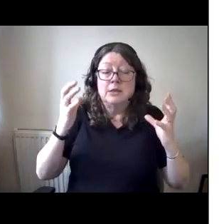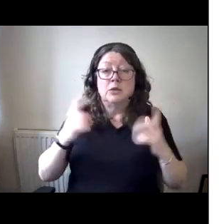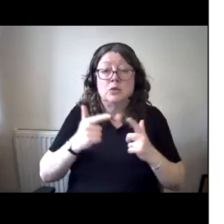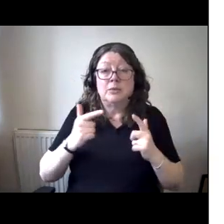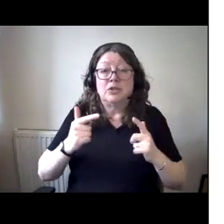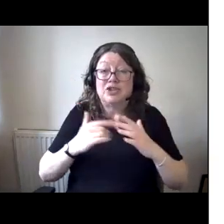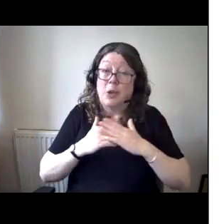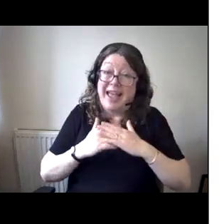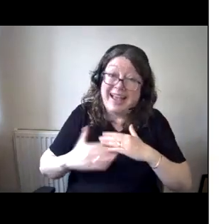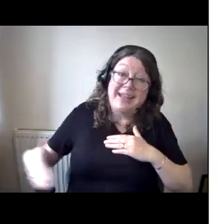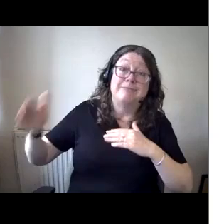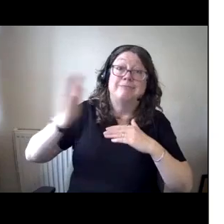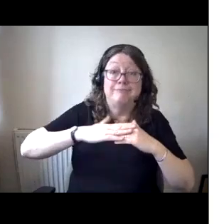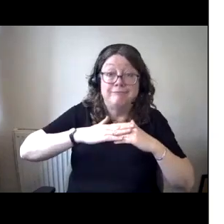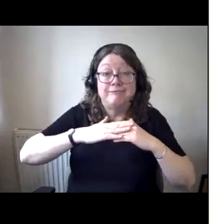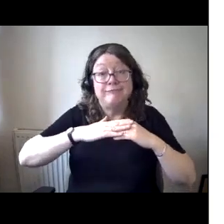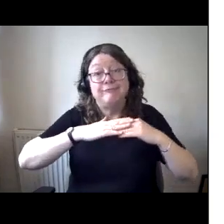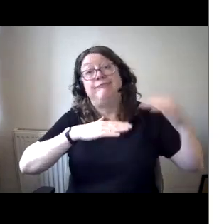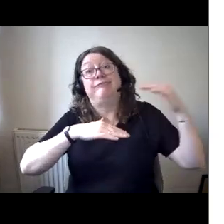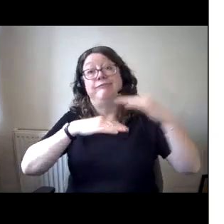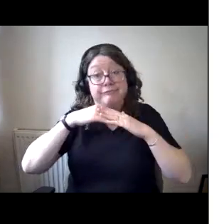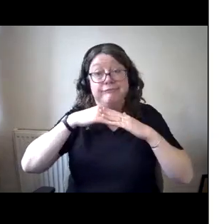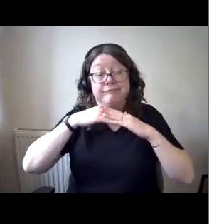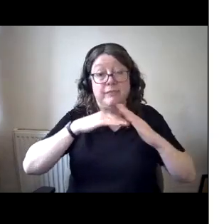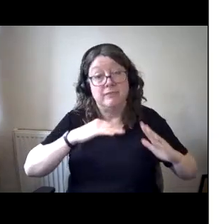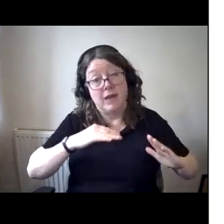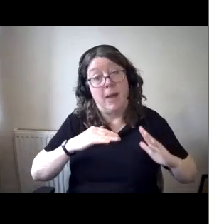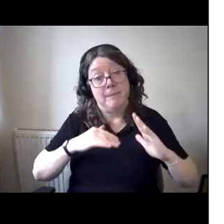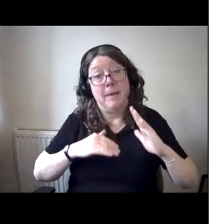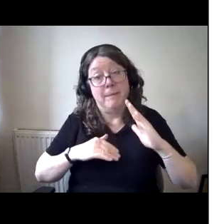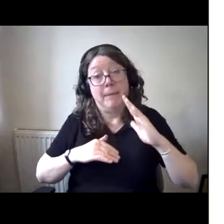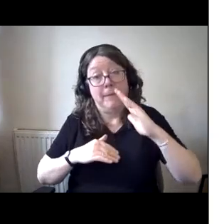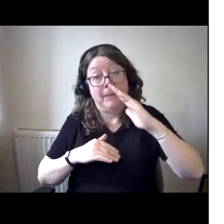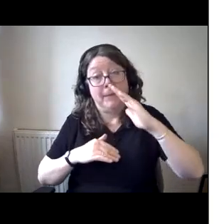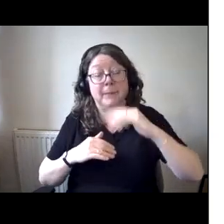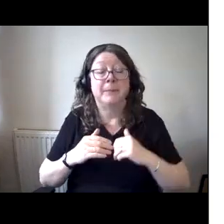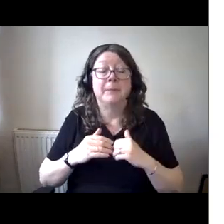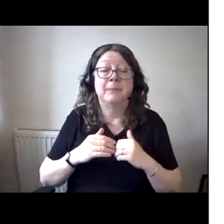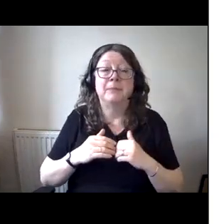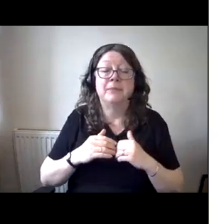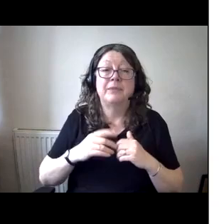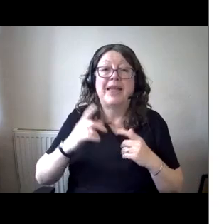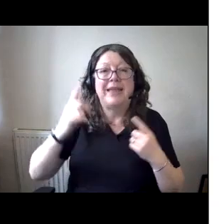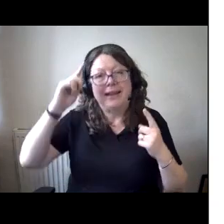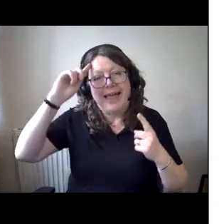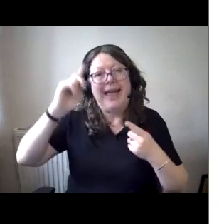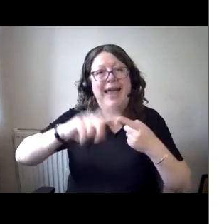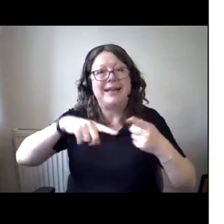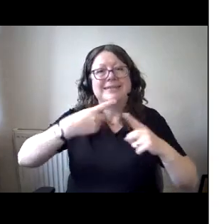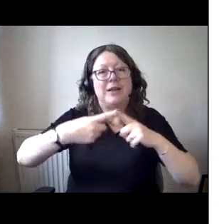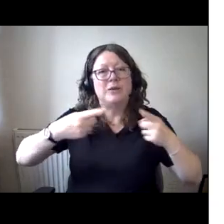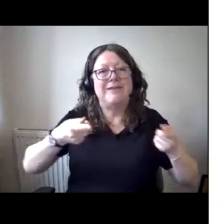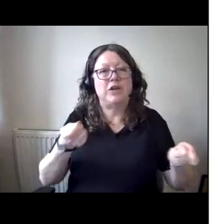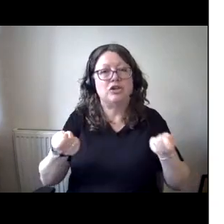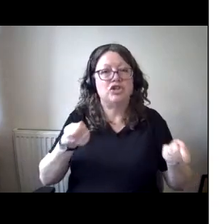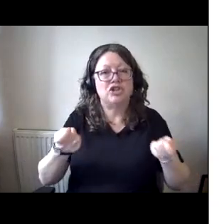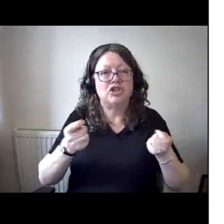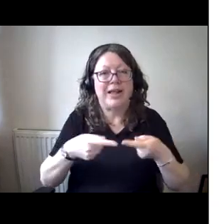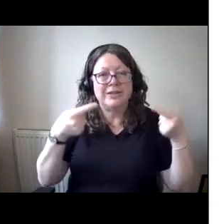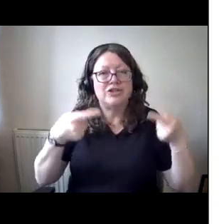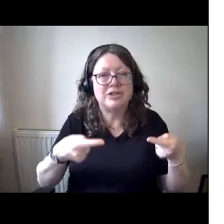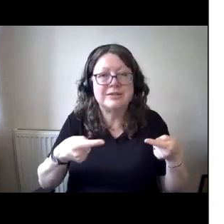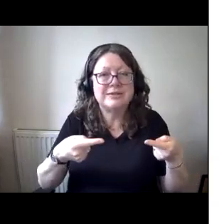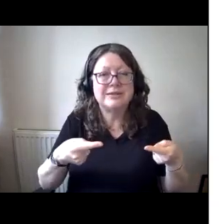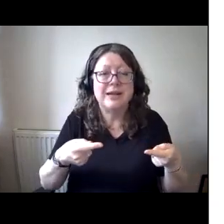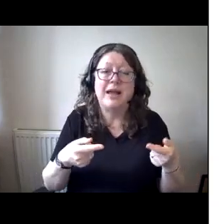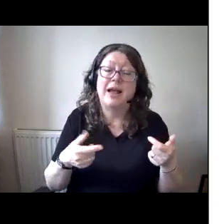again, moving them up that stress response curve. Then thinking about those executive function challenges. So for our young people who